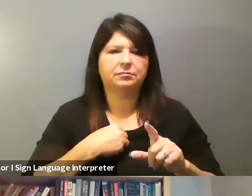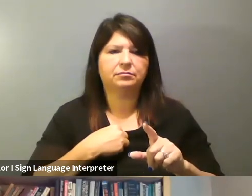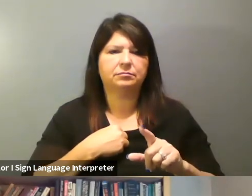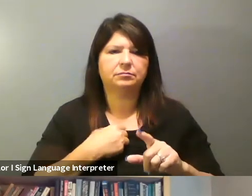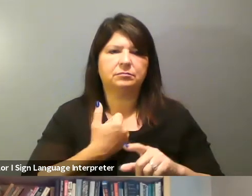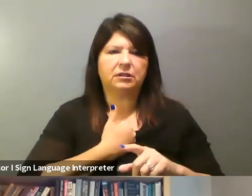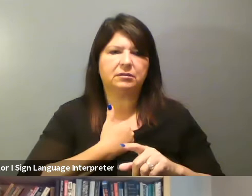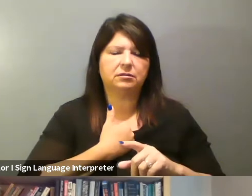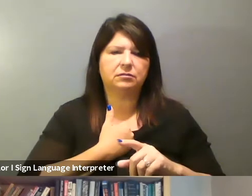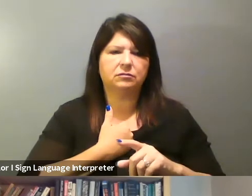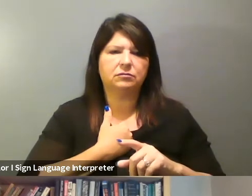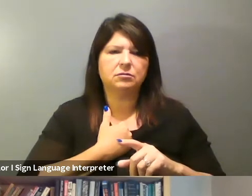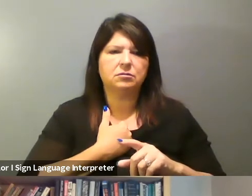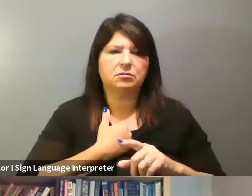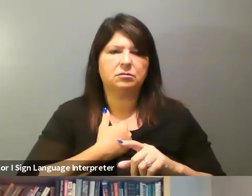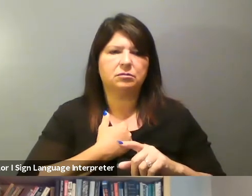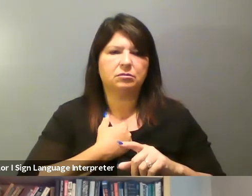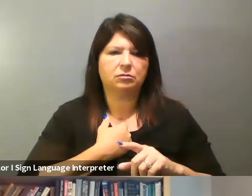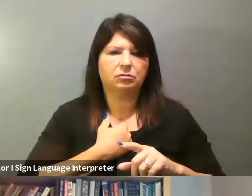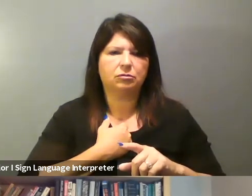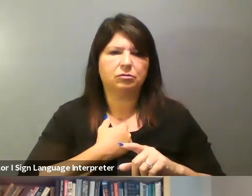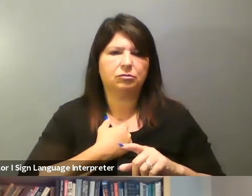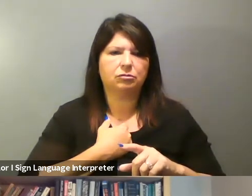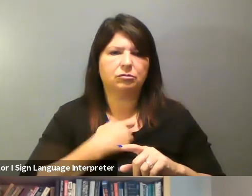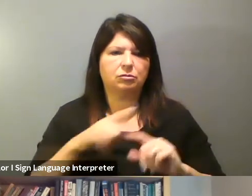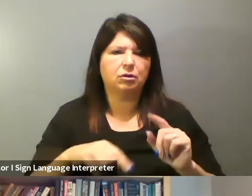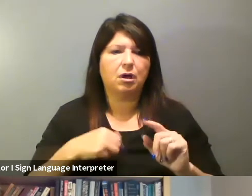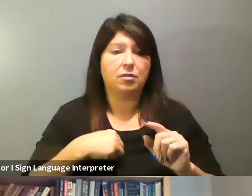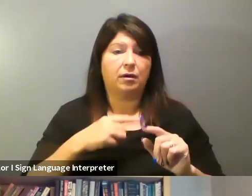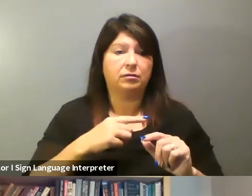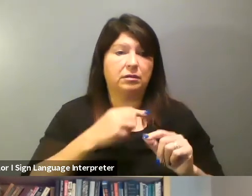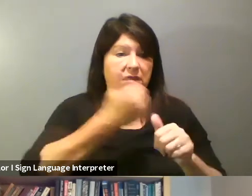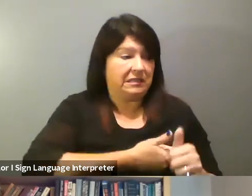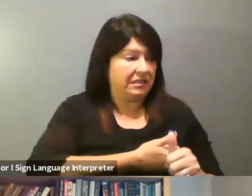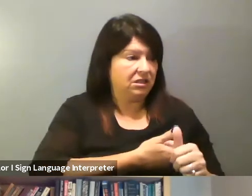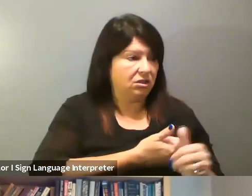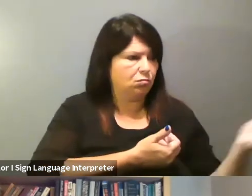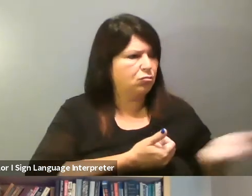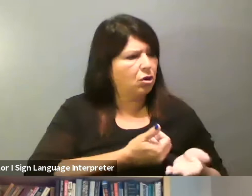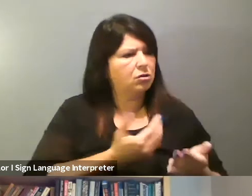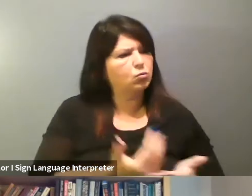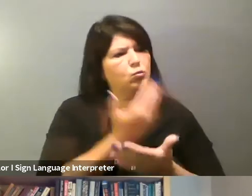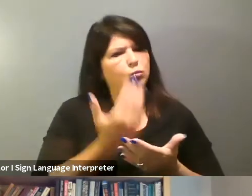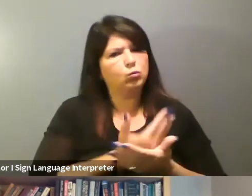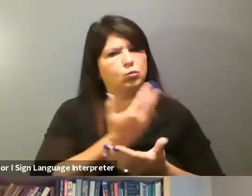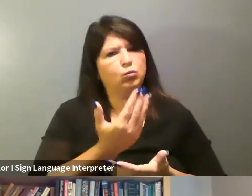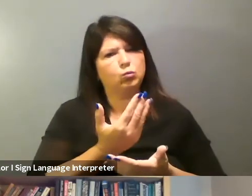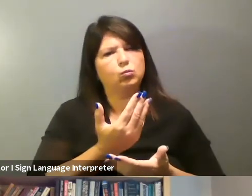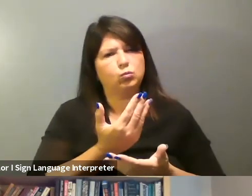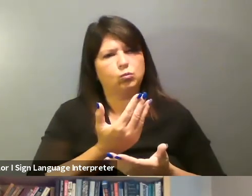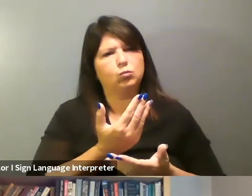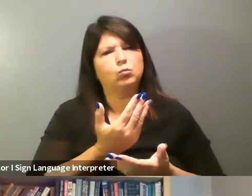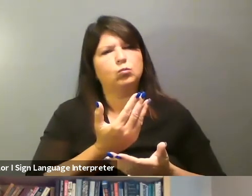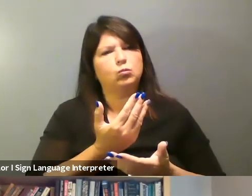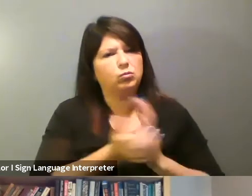So they both brought different things. Like the first editor I worked with was really strong with more like the